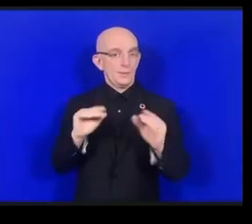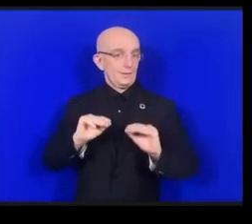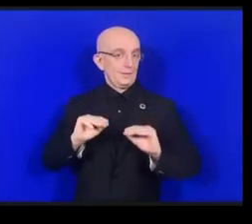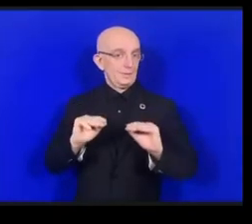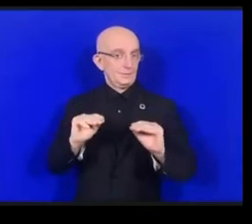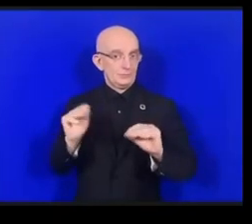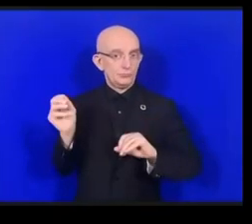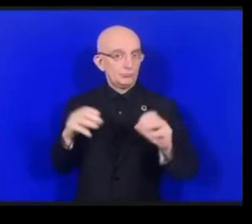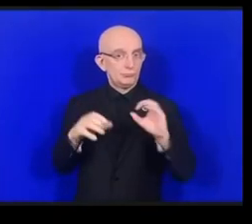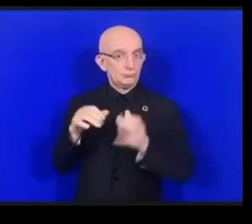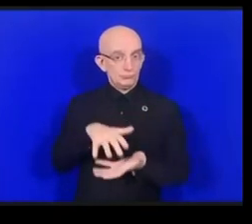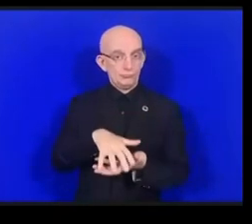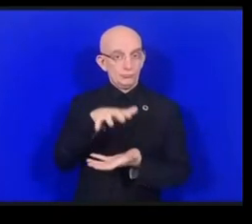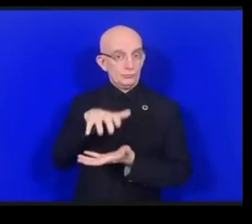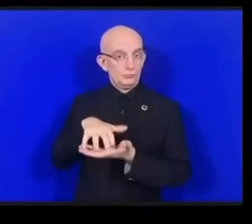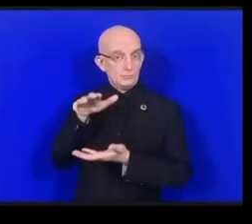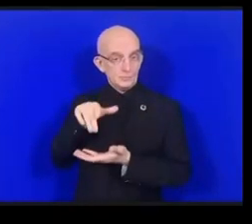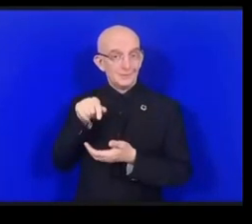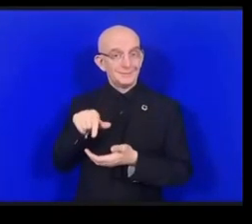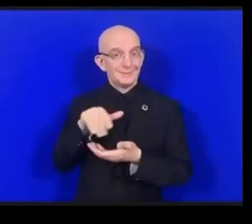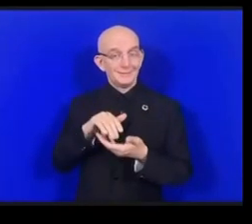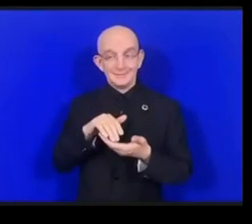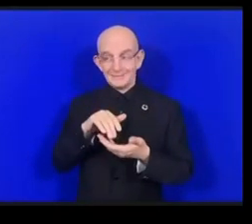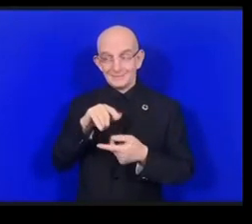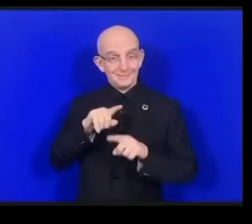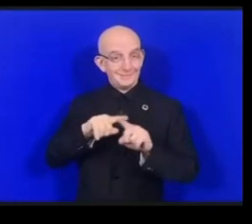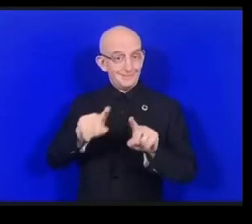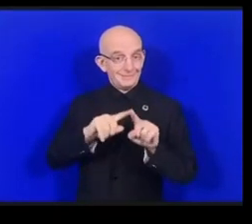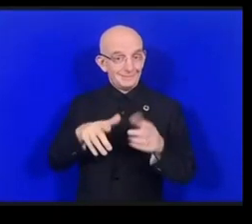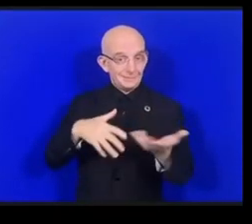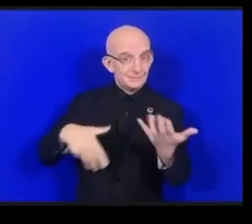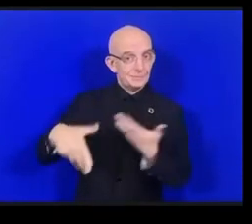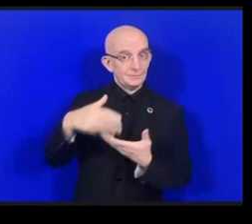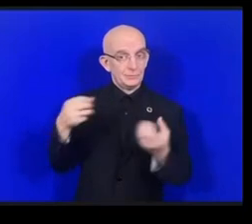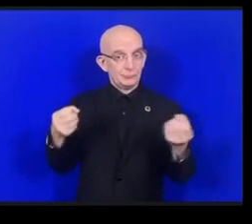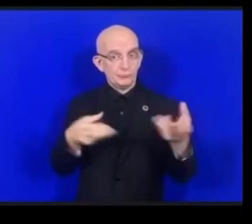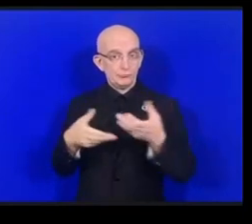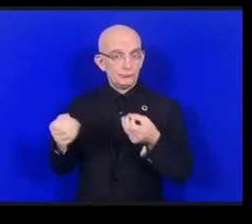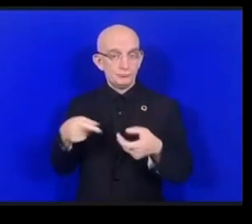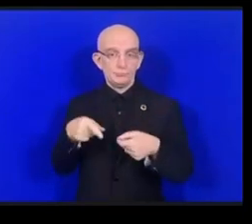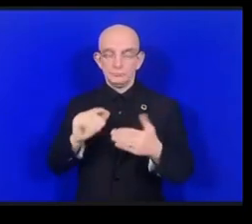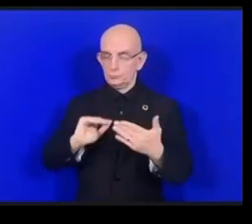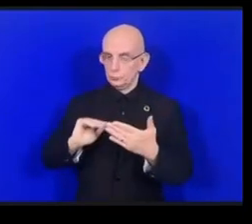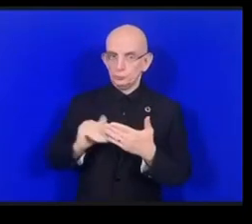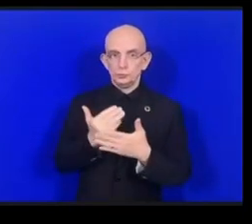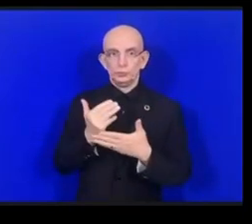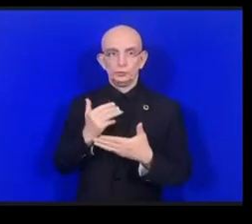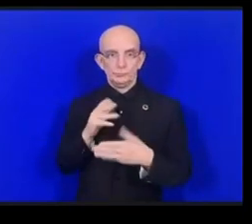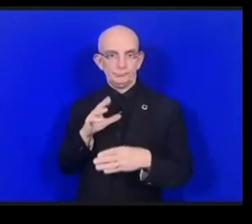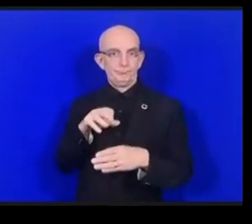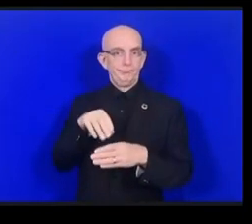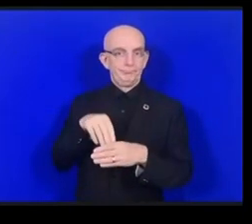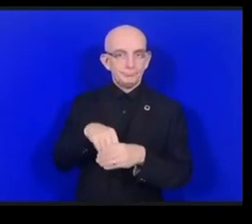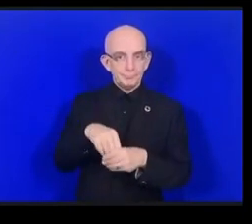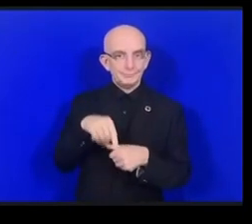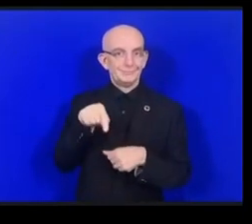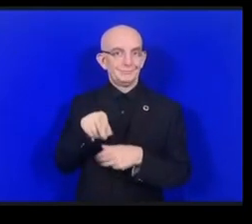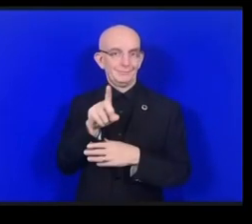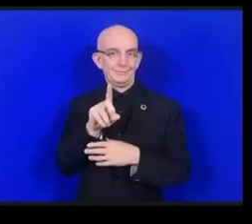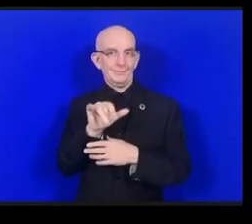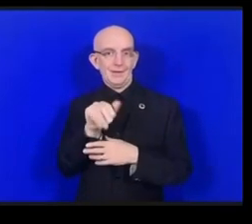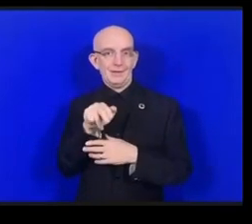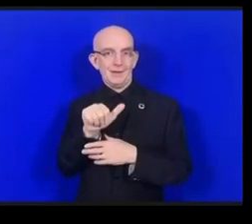in I think January of this year have we joined now the the Oar Dynamic Coalition has been around for uh